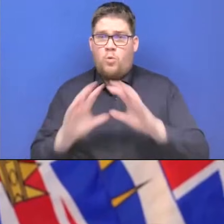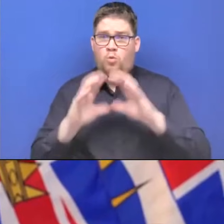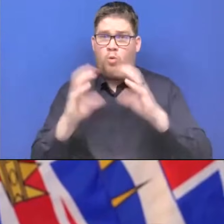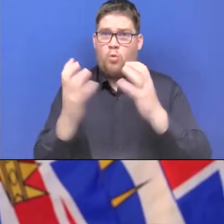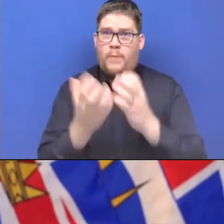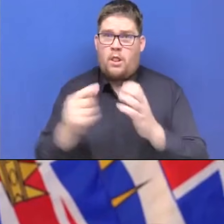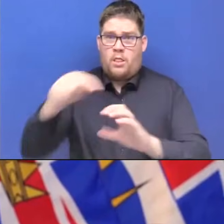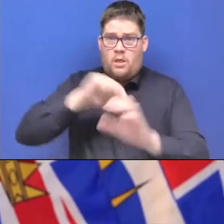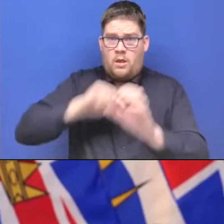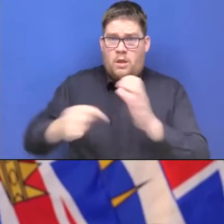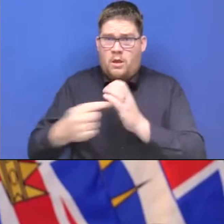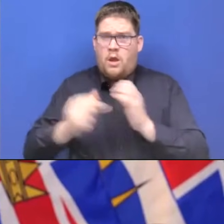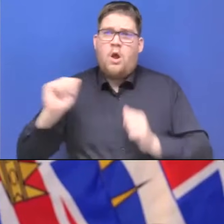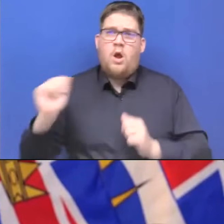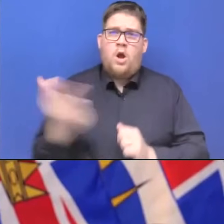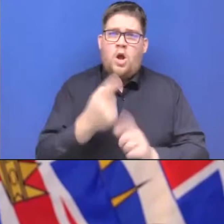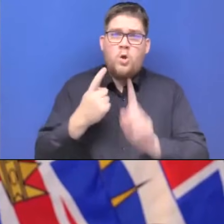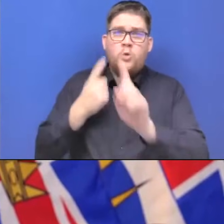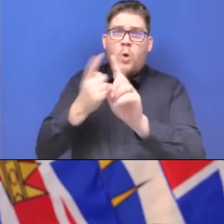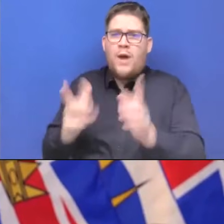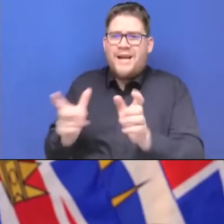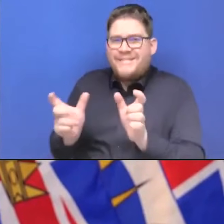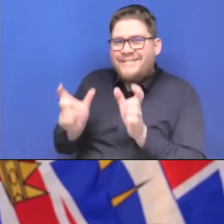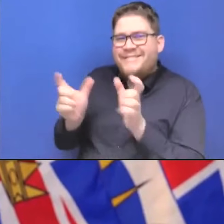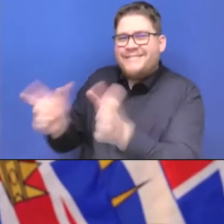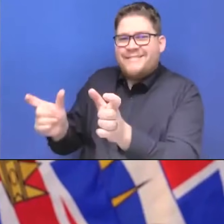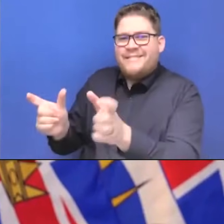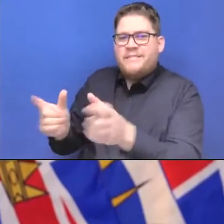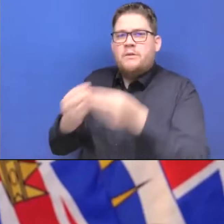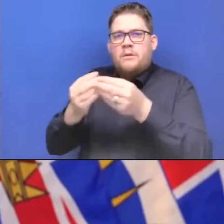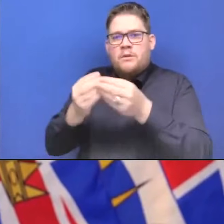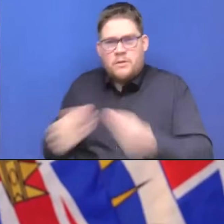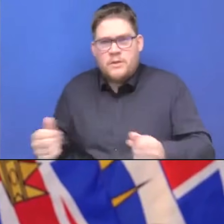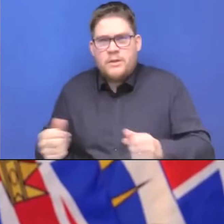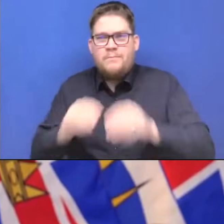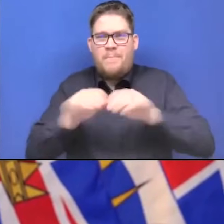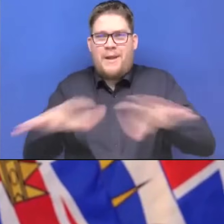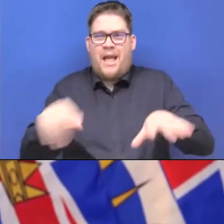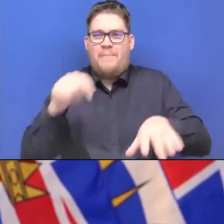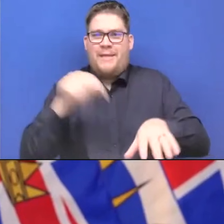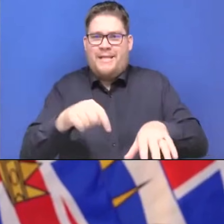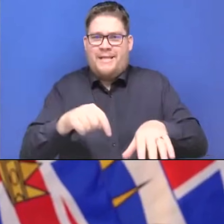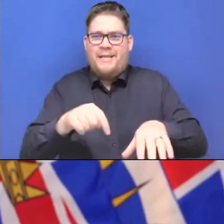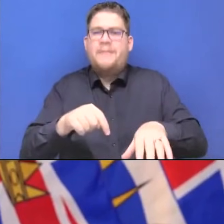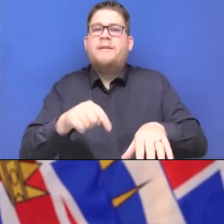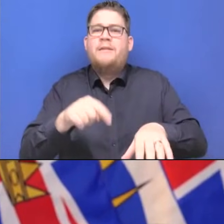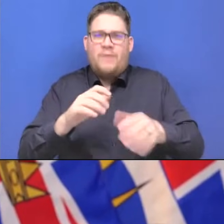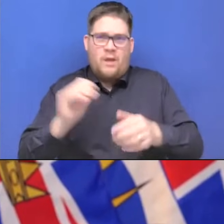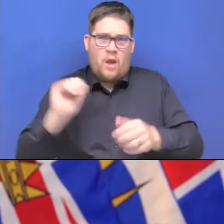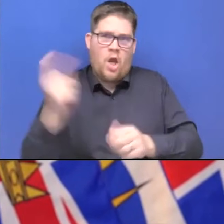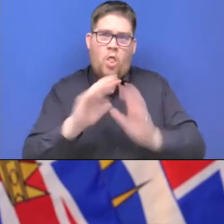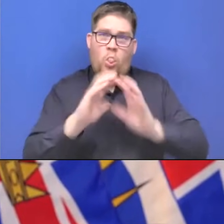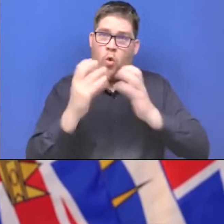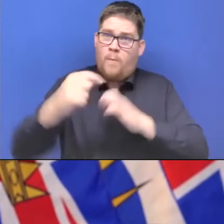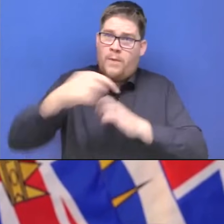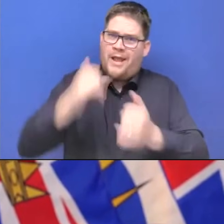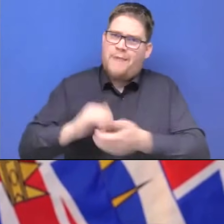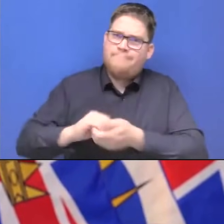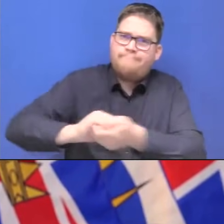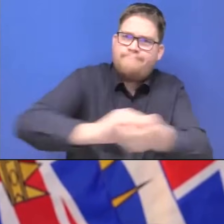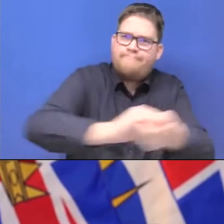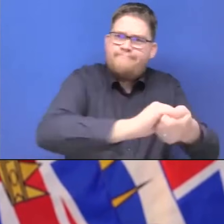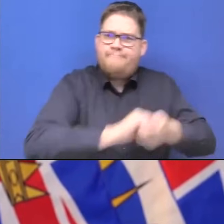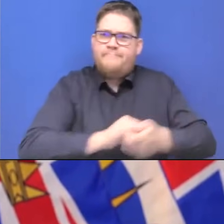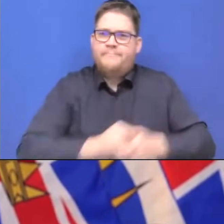at the case rates in the community and how those translate into hospitalizations, ICU care. So those are